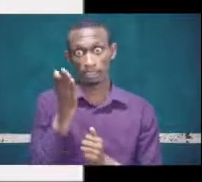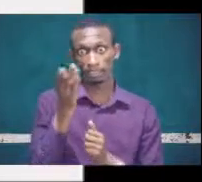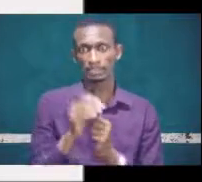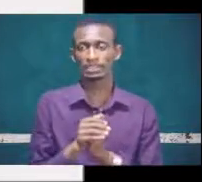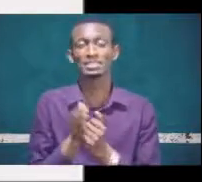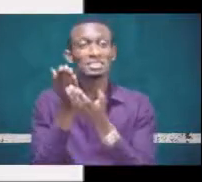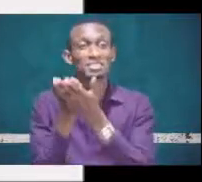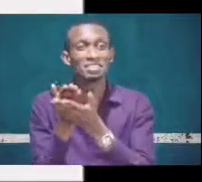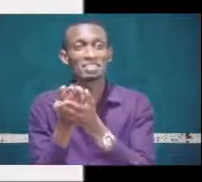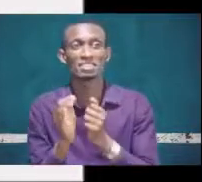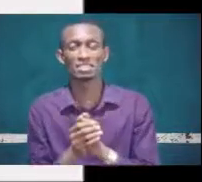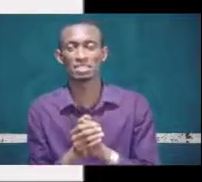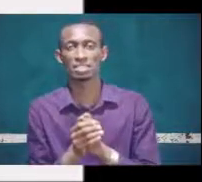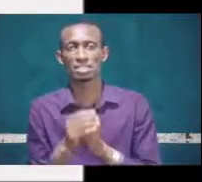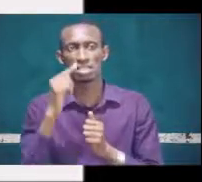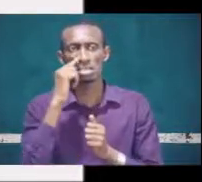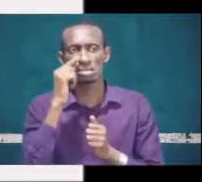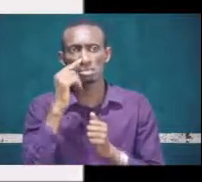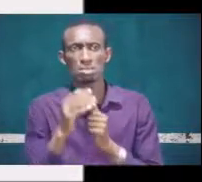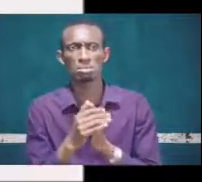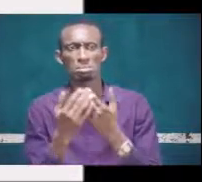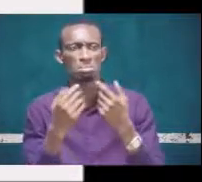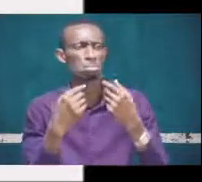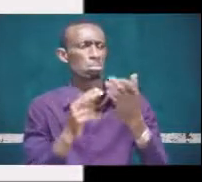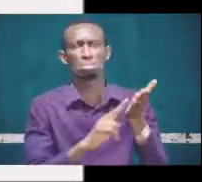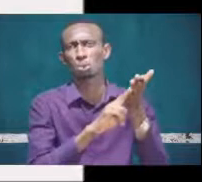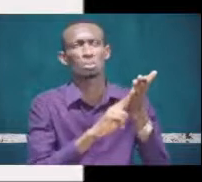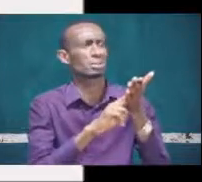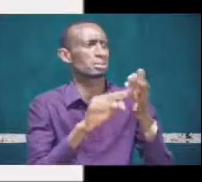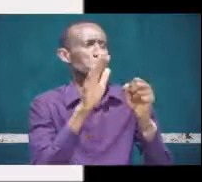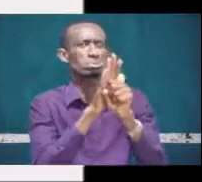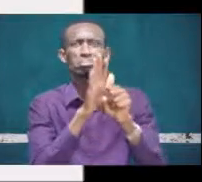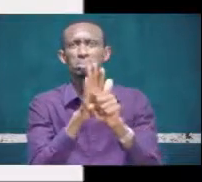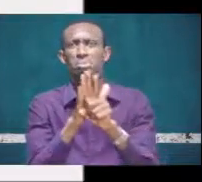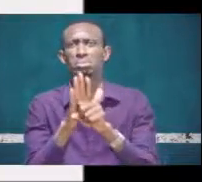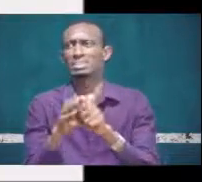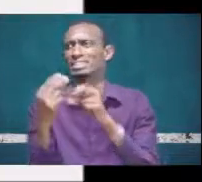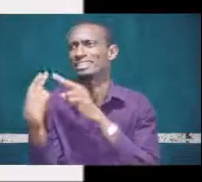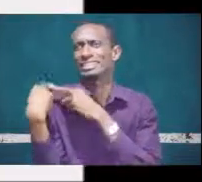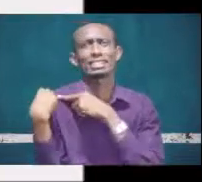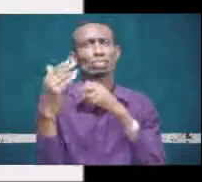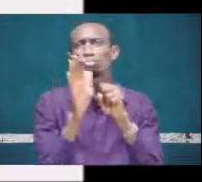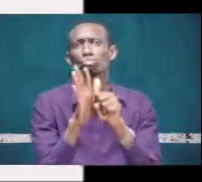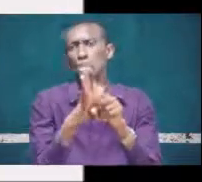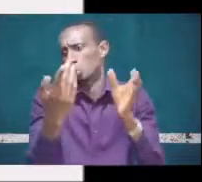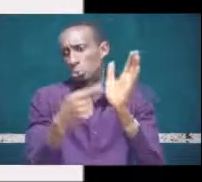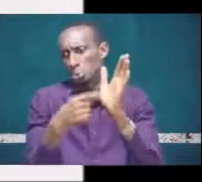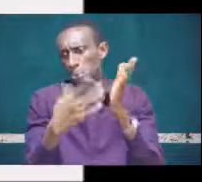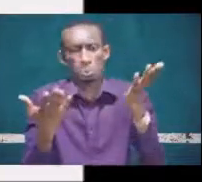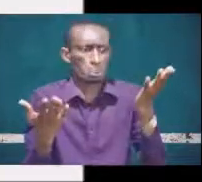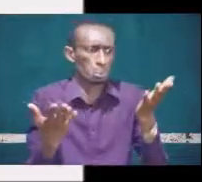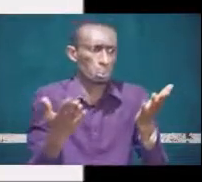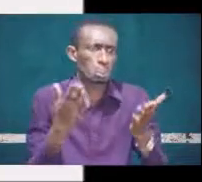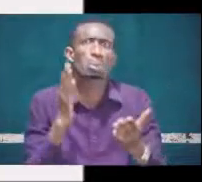for commodities that has many uses. For example now, talk about the demand for water. You may